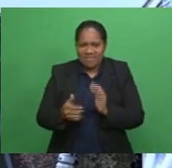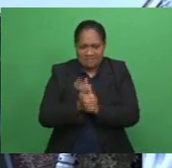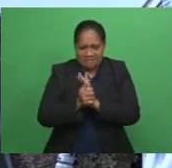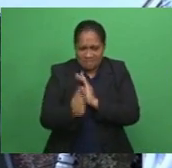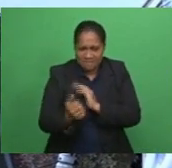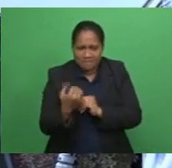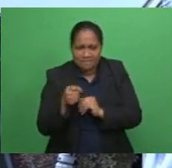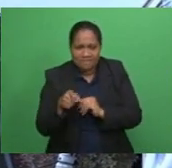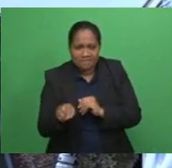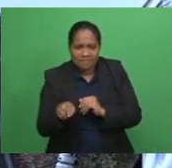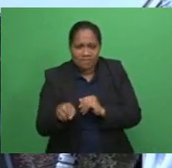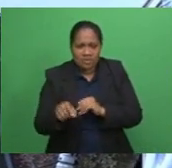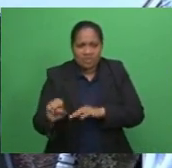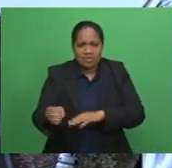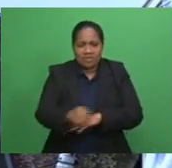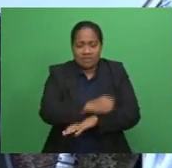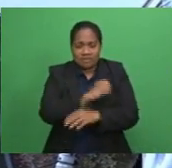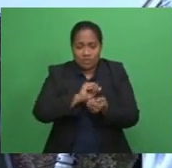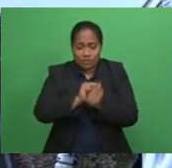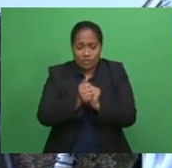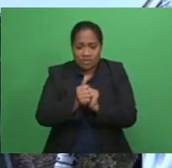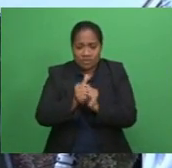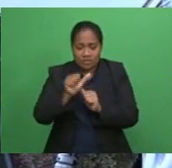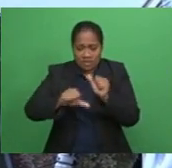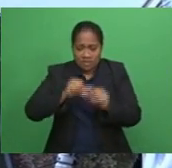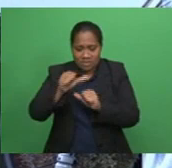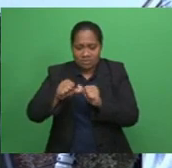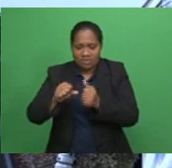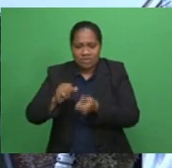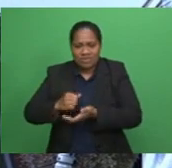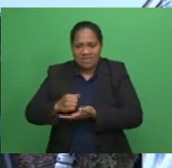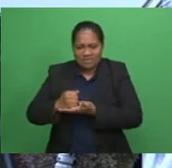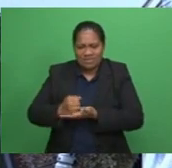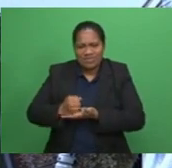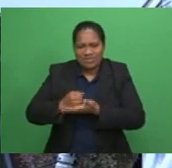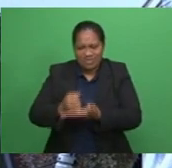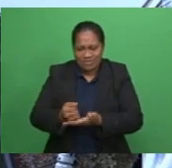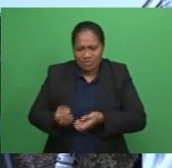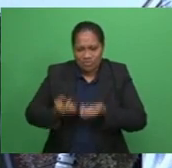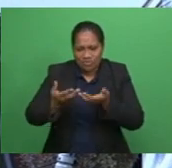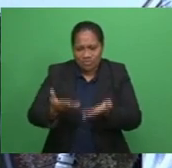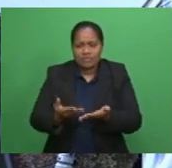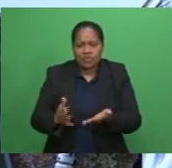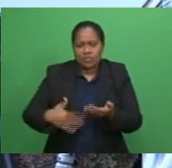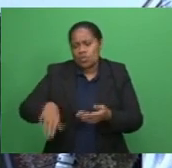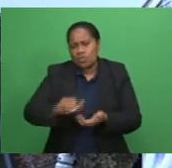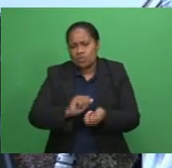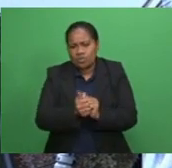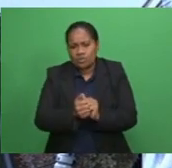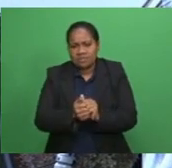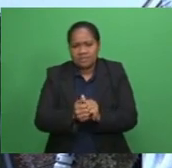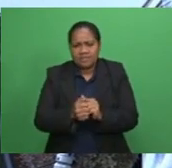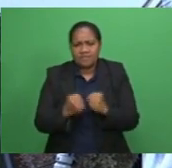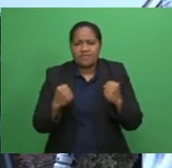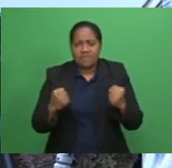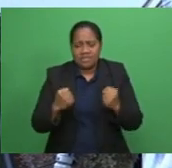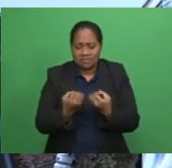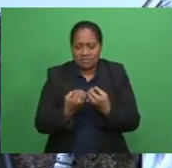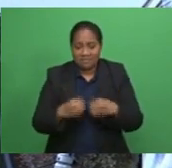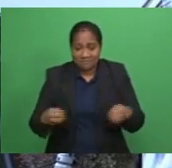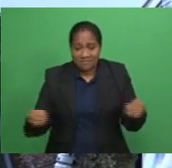the Ovalau Sports Association with all sports fitness equipment. Unlike your